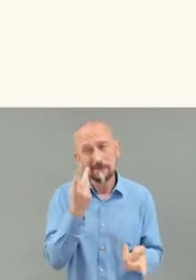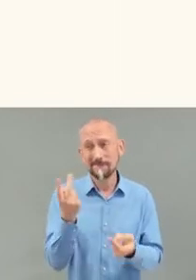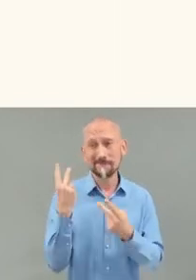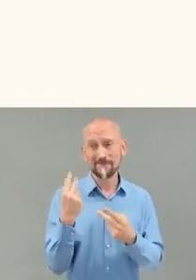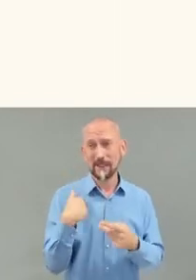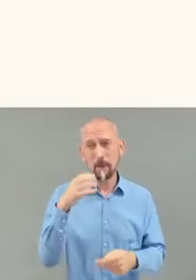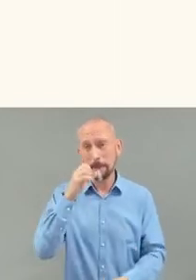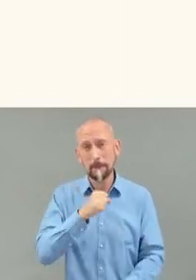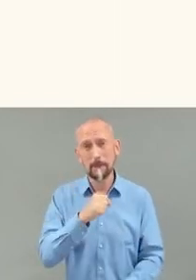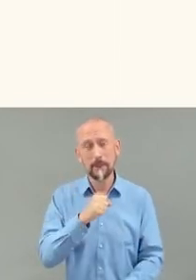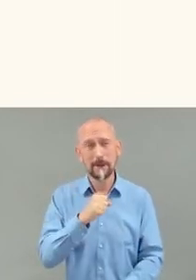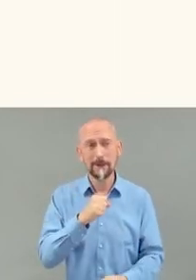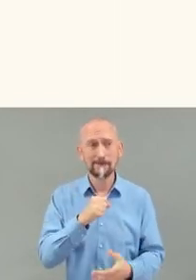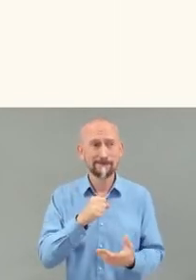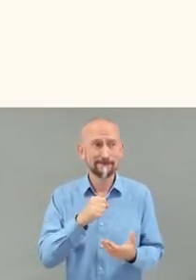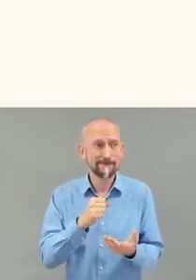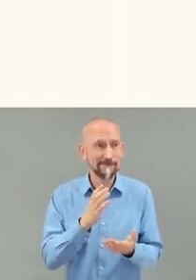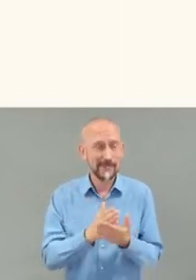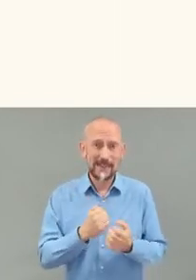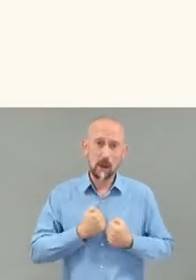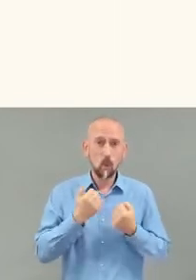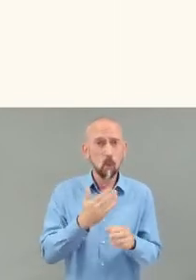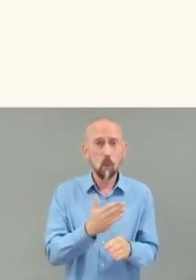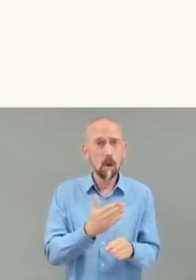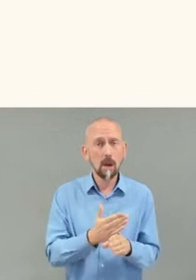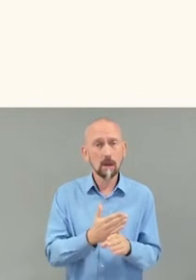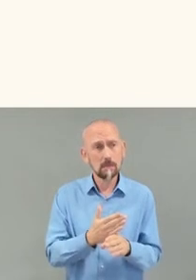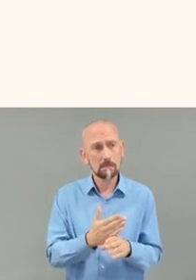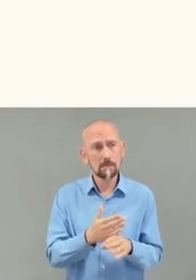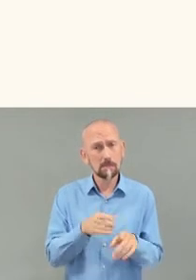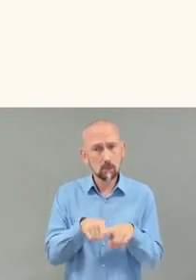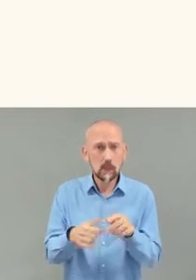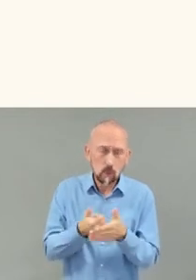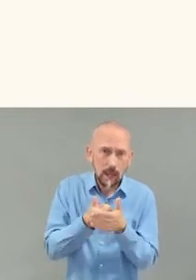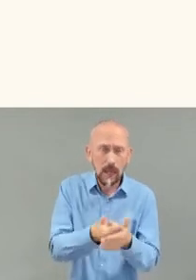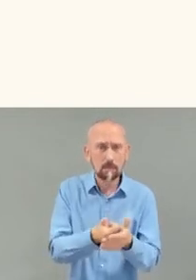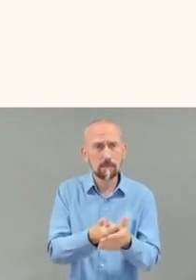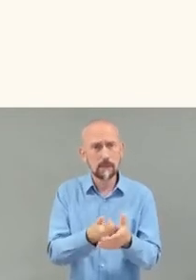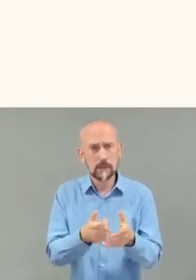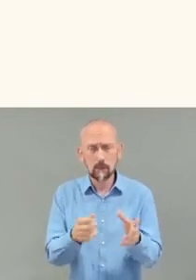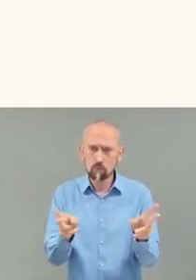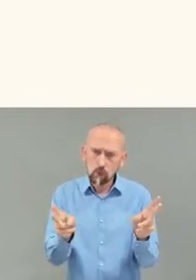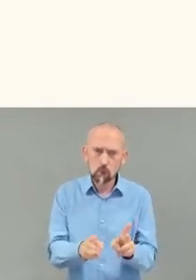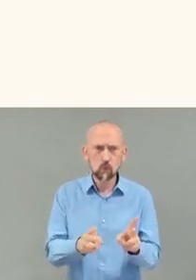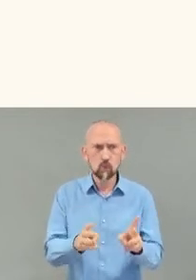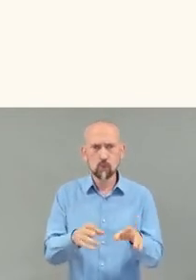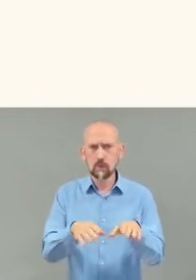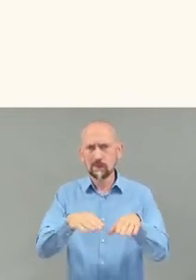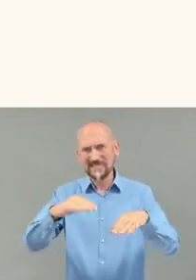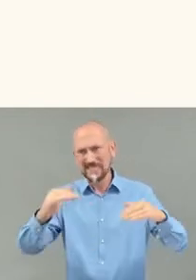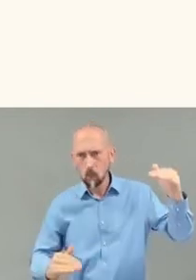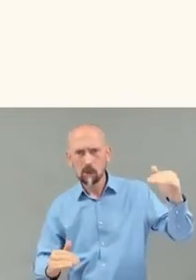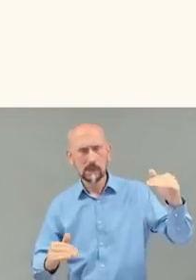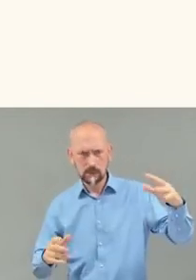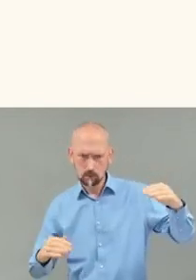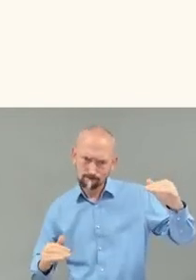that part of this work is part of helping to reduce some of those inequalities in representation And also I remember that